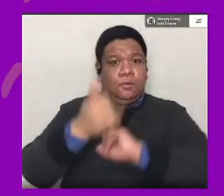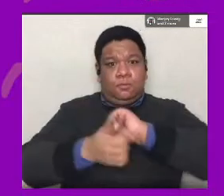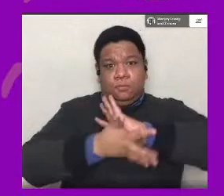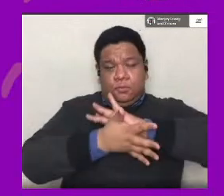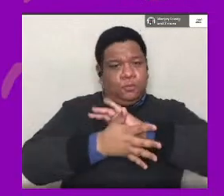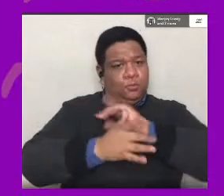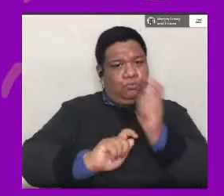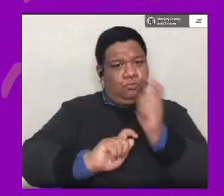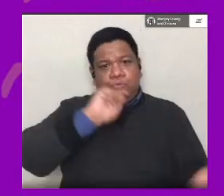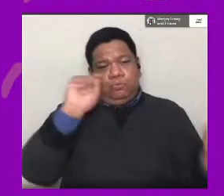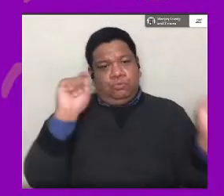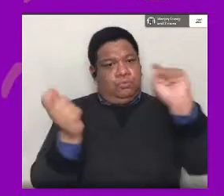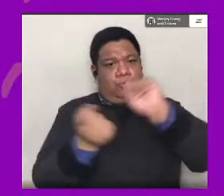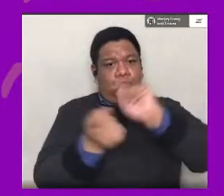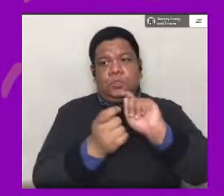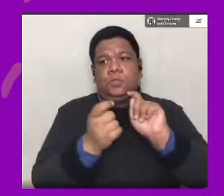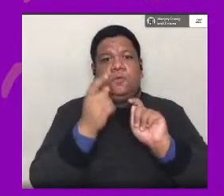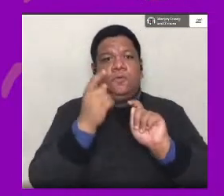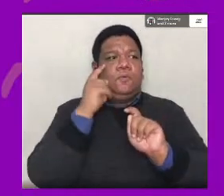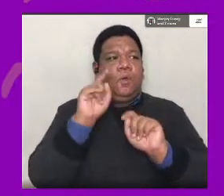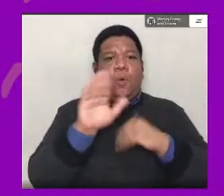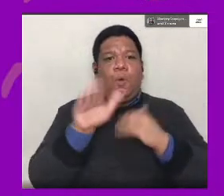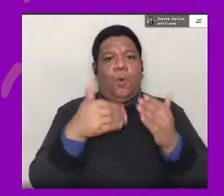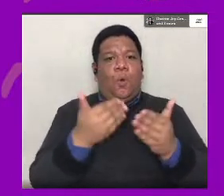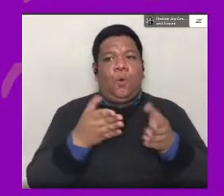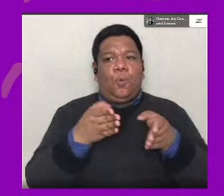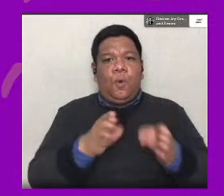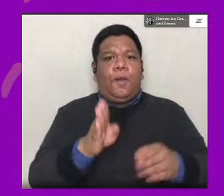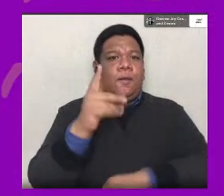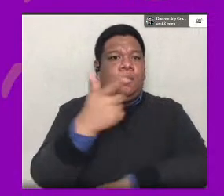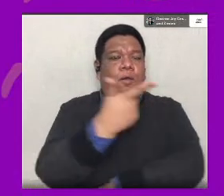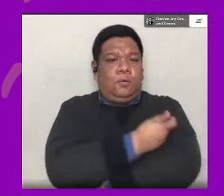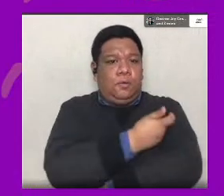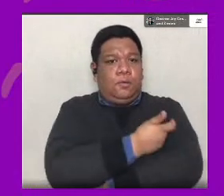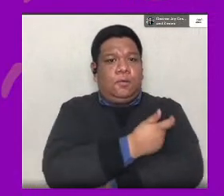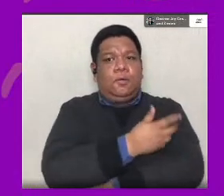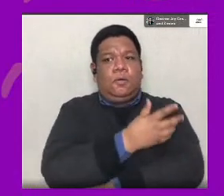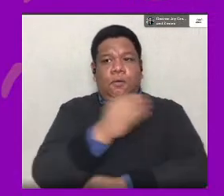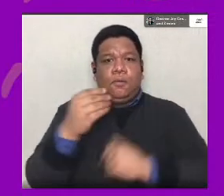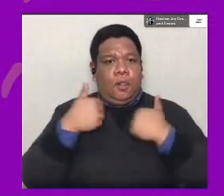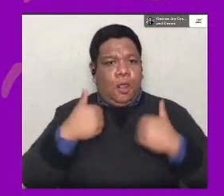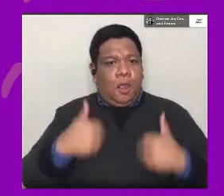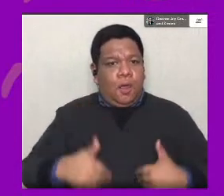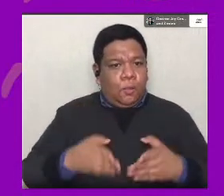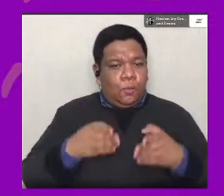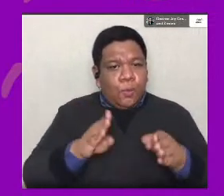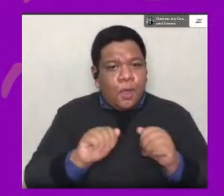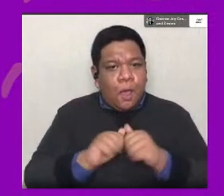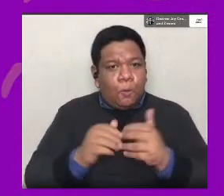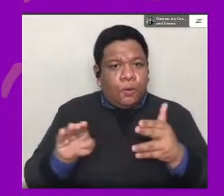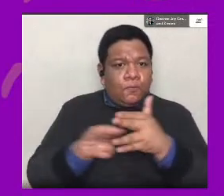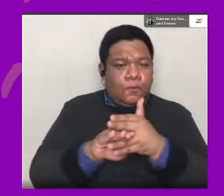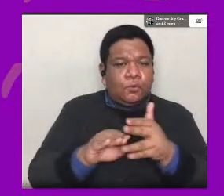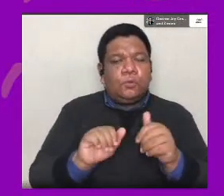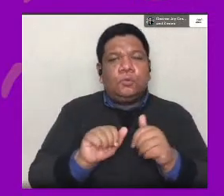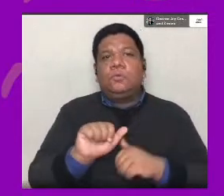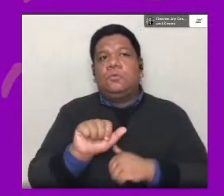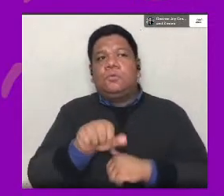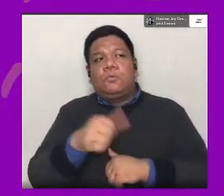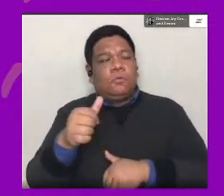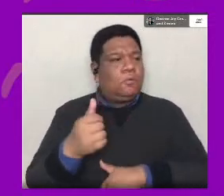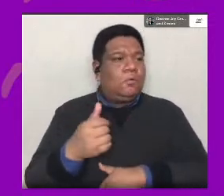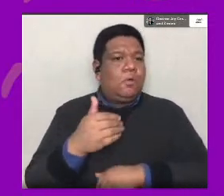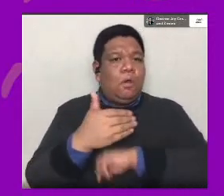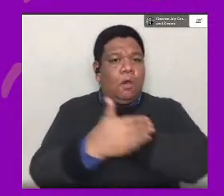landscape for all immunization and other health interventions. While some countries have partially recovered